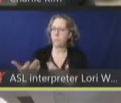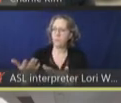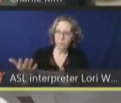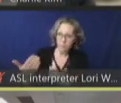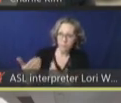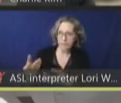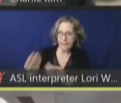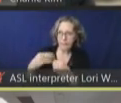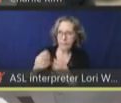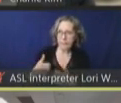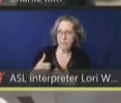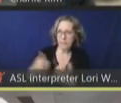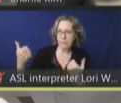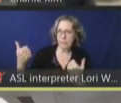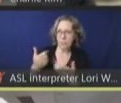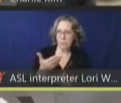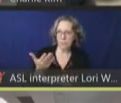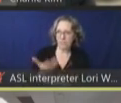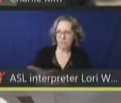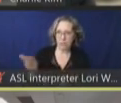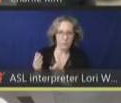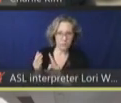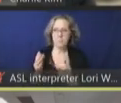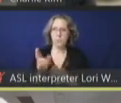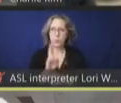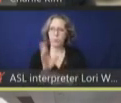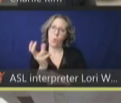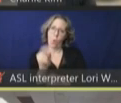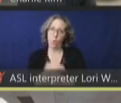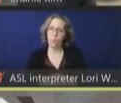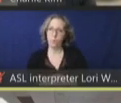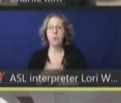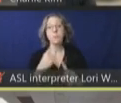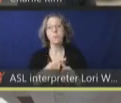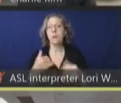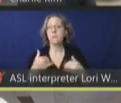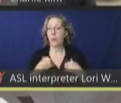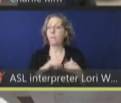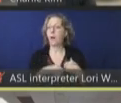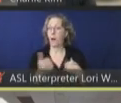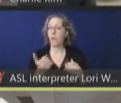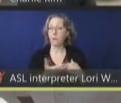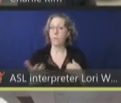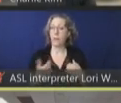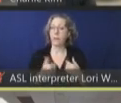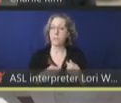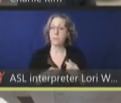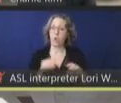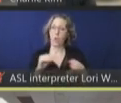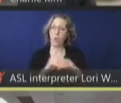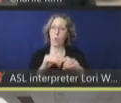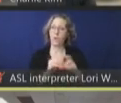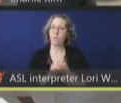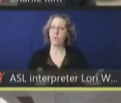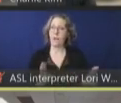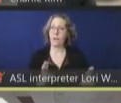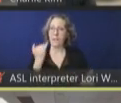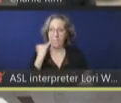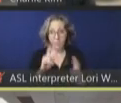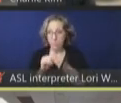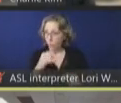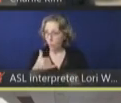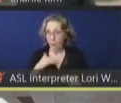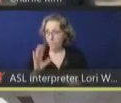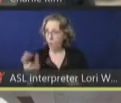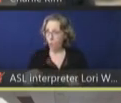ballpark. We also have a number of devices preloaded with the Listening Everywhere app for anyone who may not have their own device